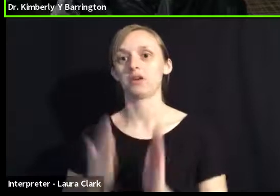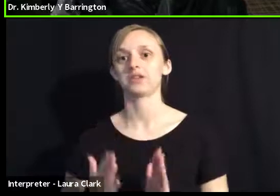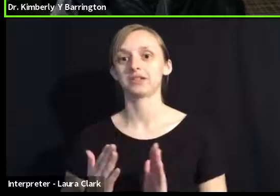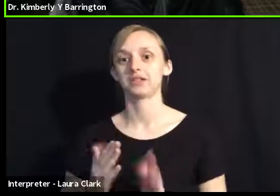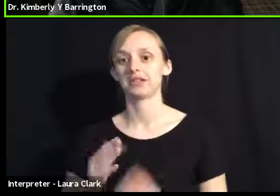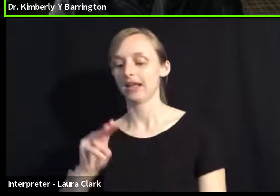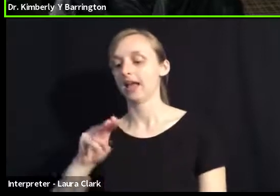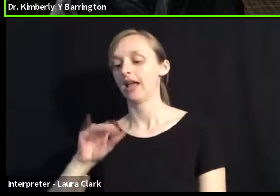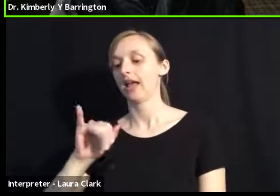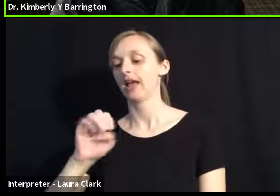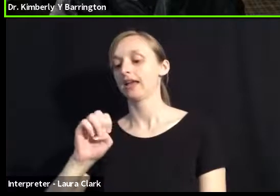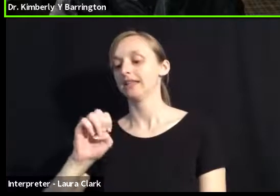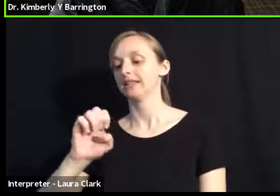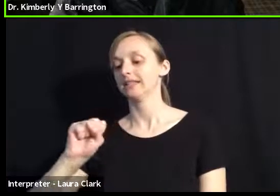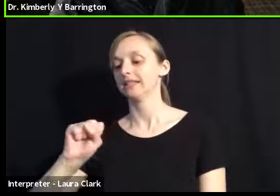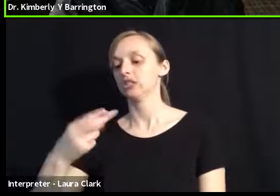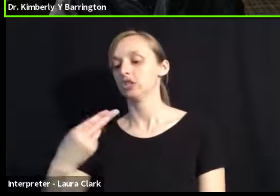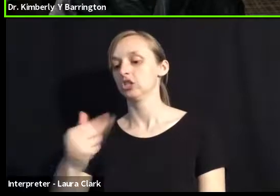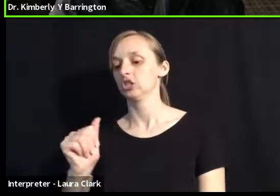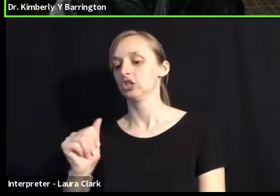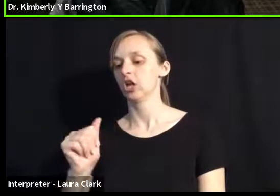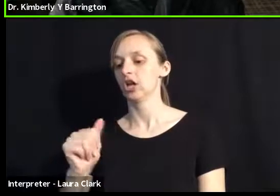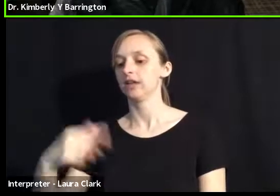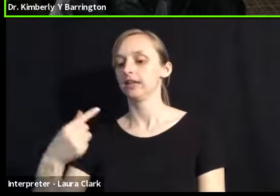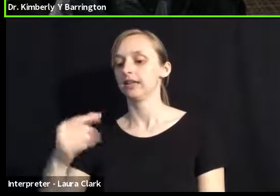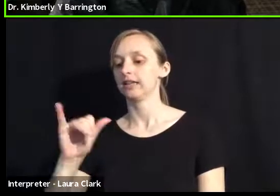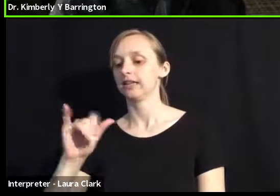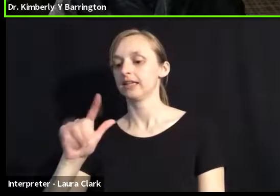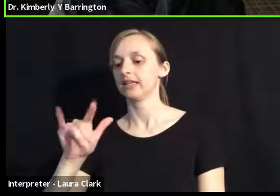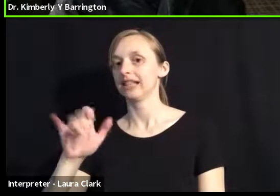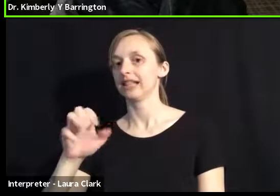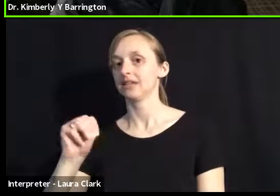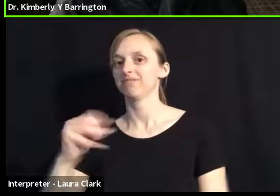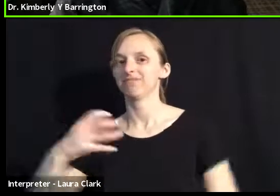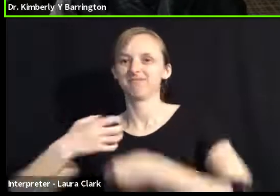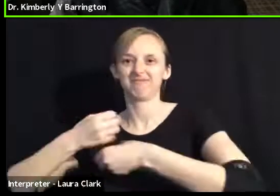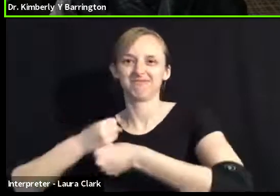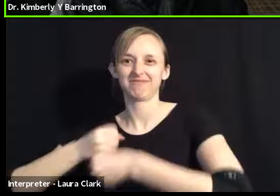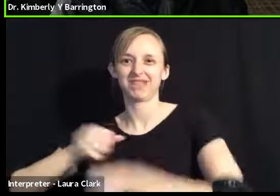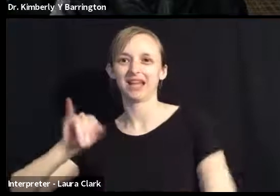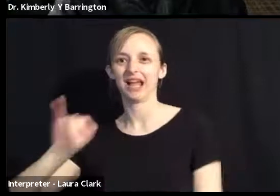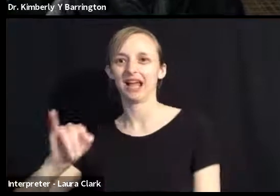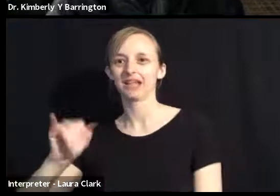Iesha Gilliam, who is, as I said, she's down there in Memphis, and she